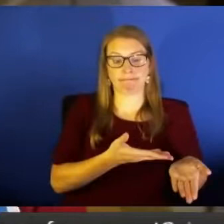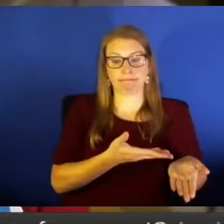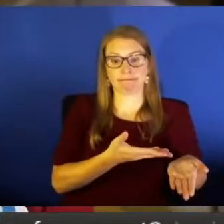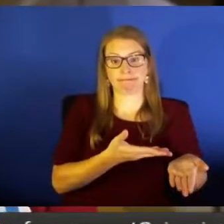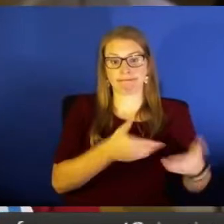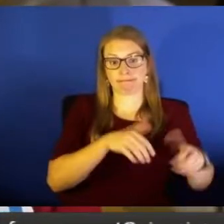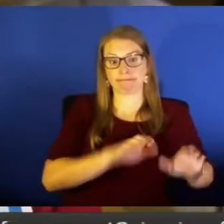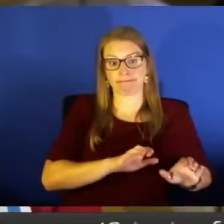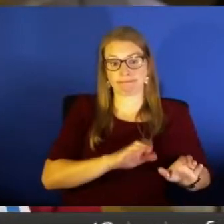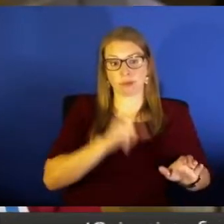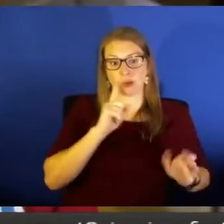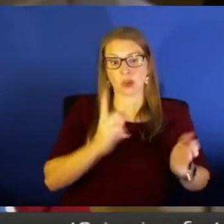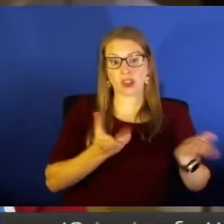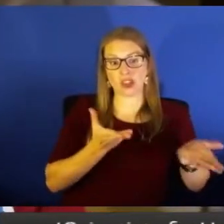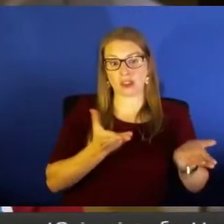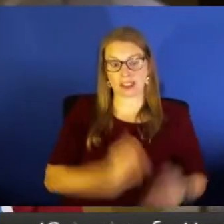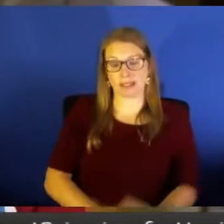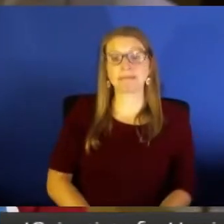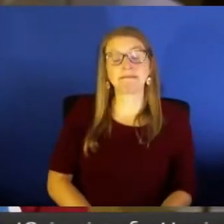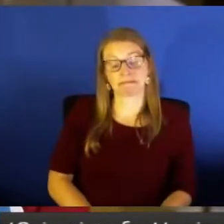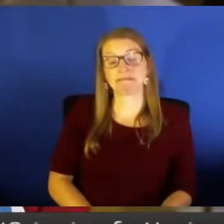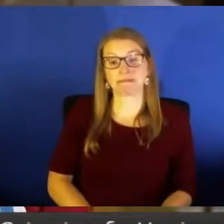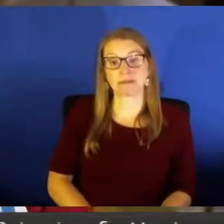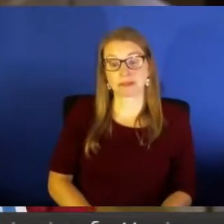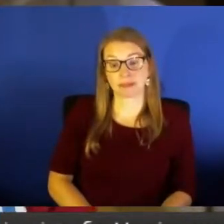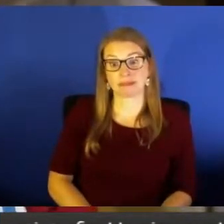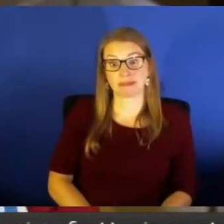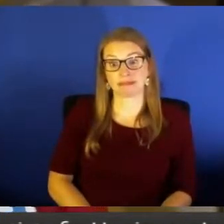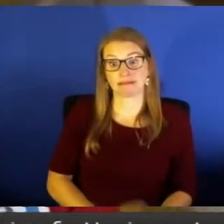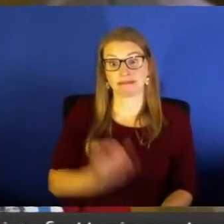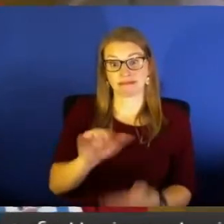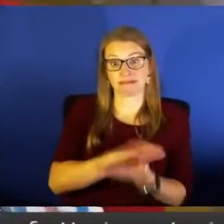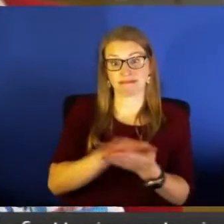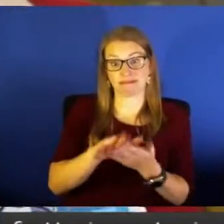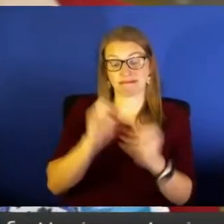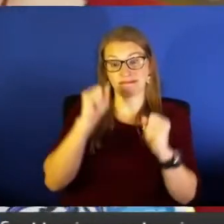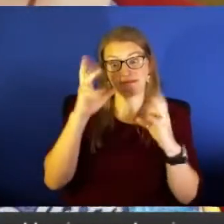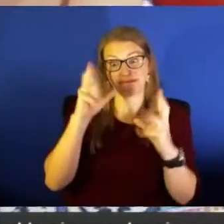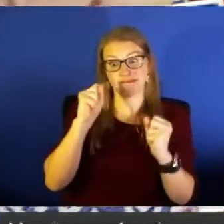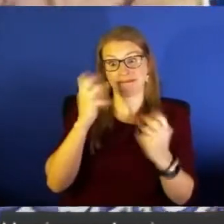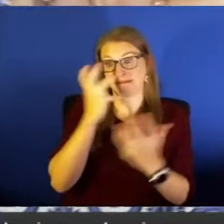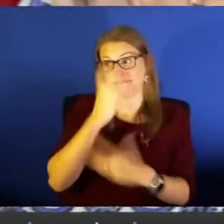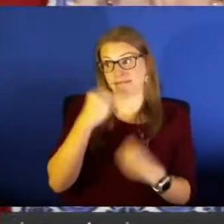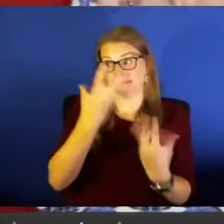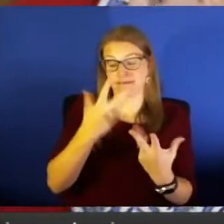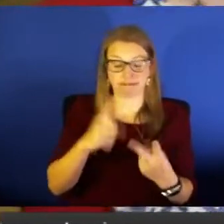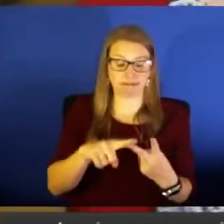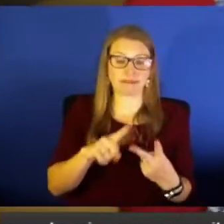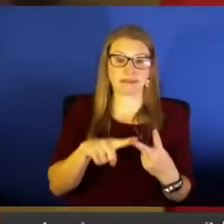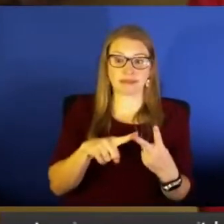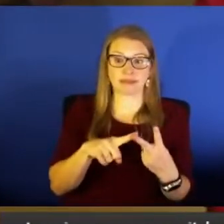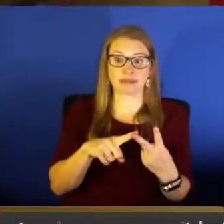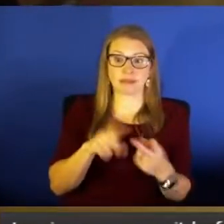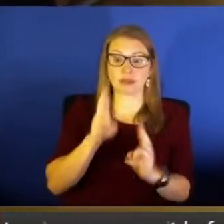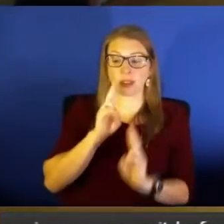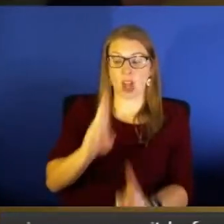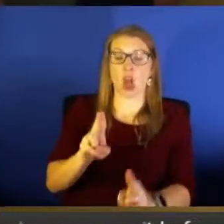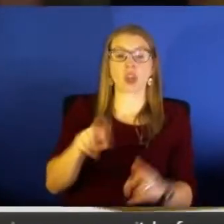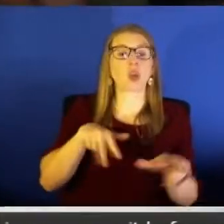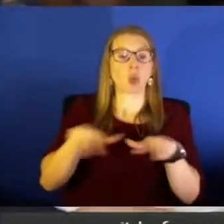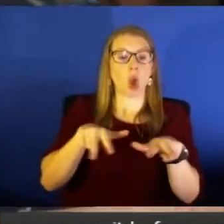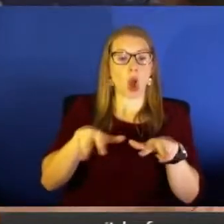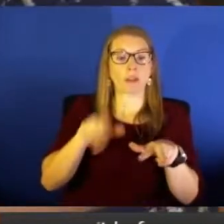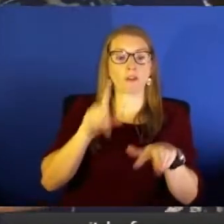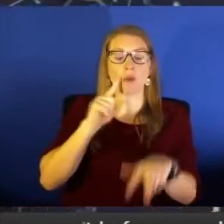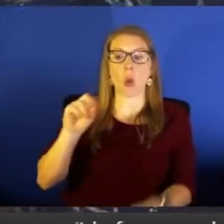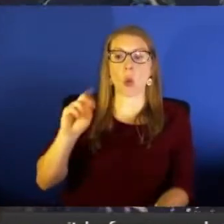for services. So that's one. Yeah, pretty Have you amazing. done one of those? That's beautiful. We do it for honor walks for organ donors now,